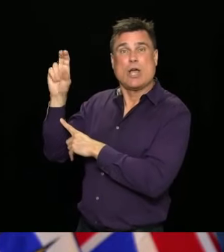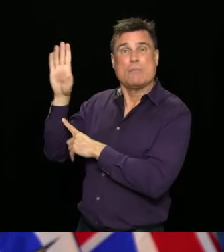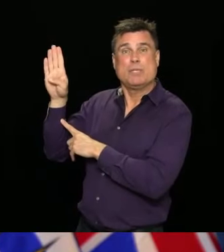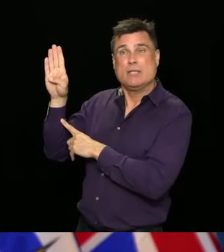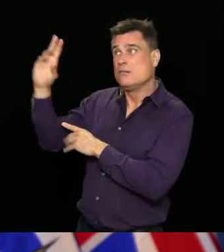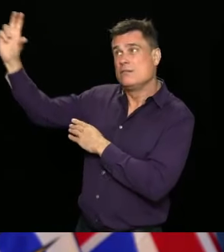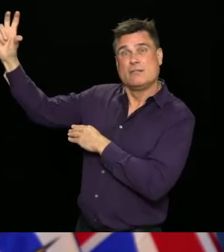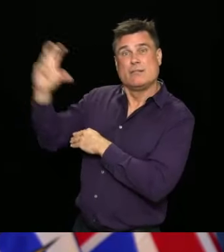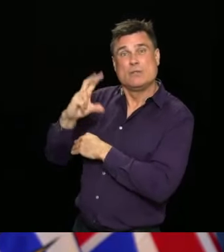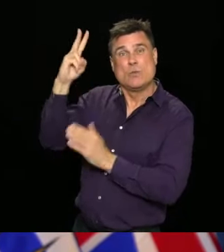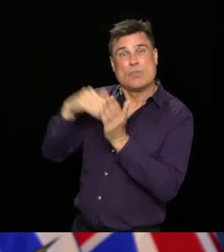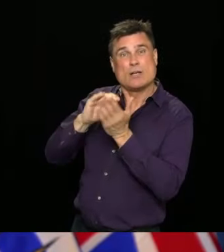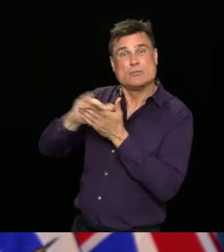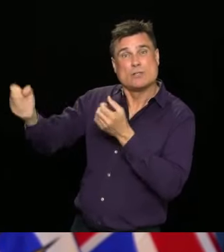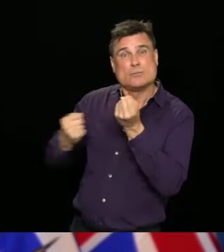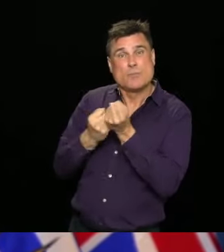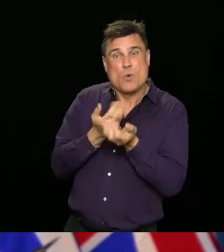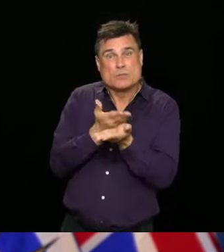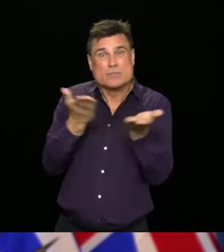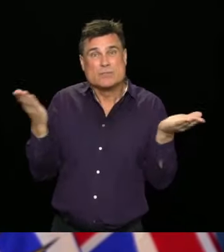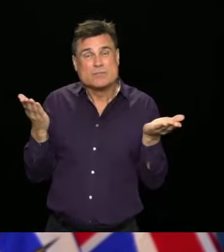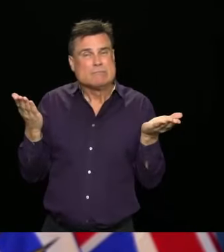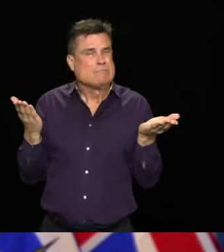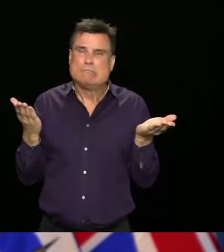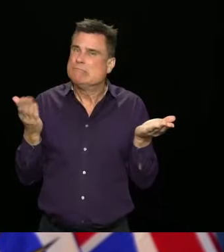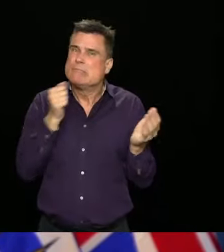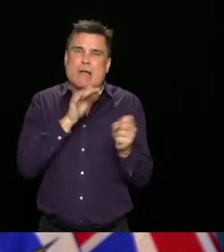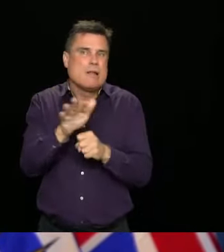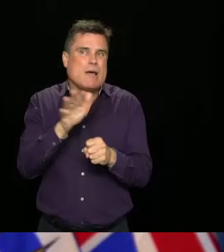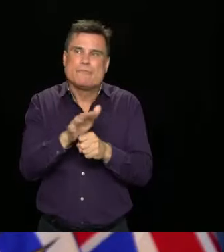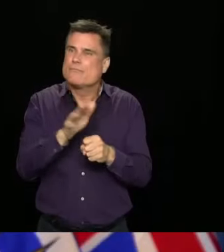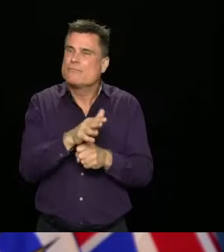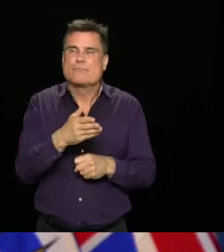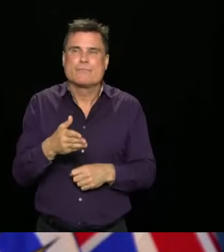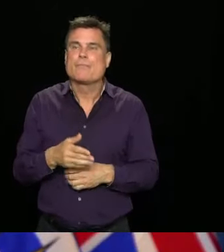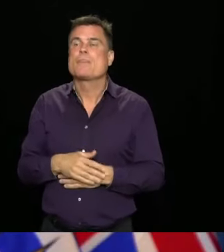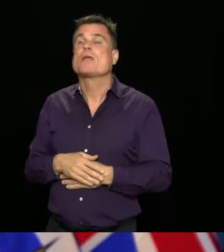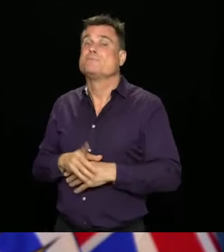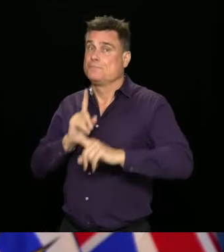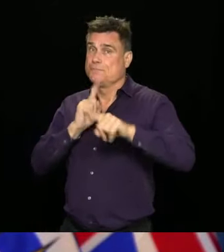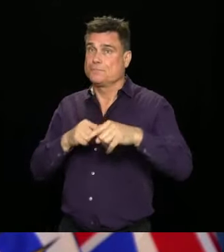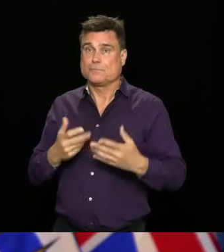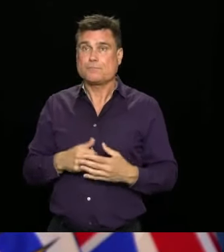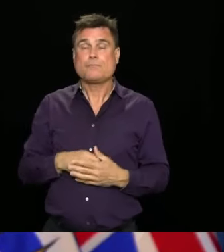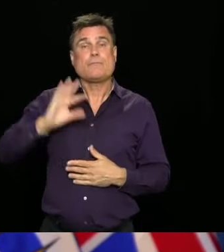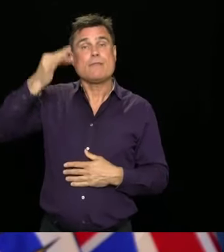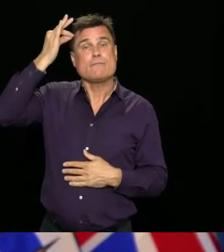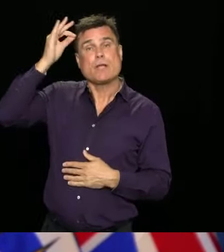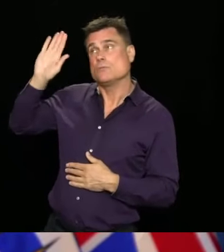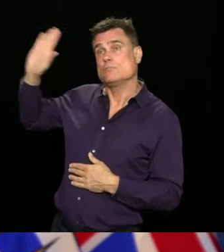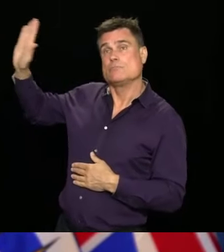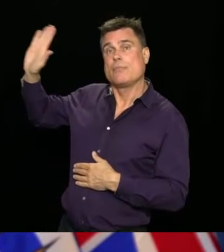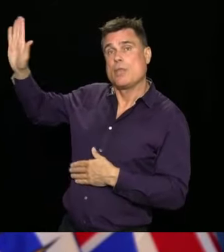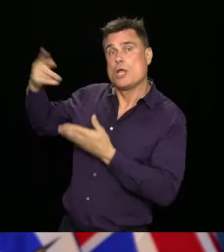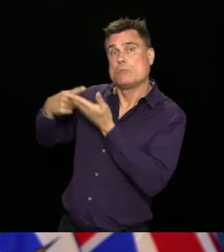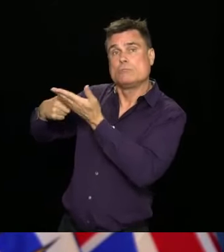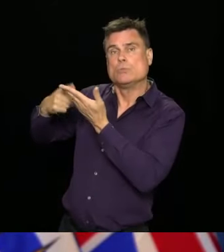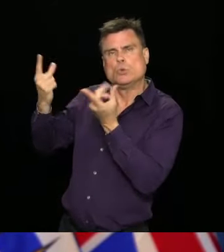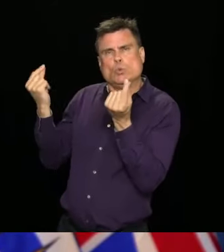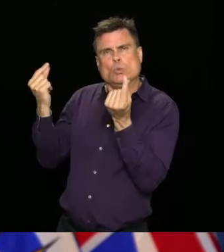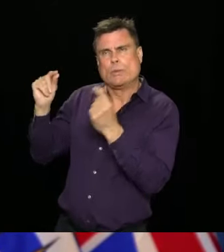lot of discussion at the federal level around the CERB and how long the CERB will go on and the support that's